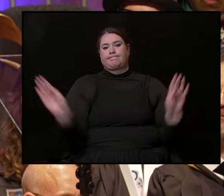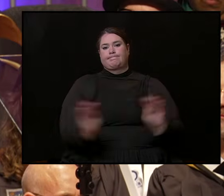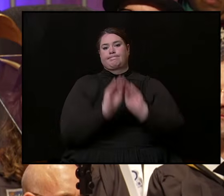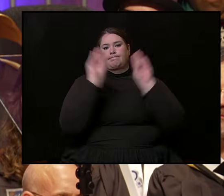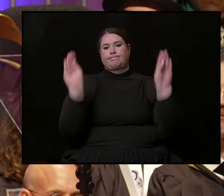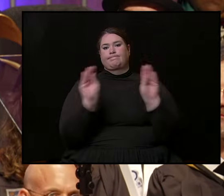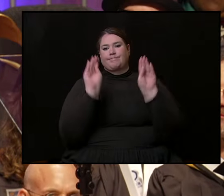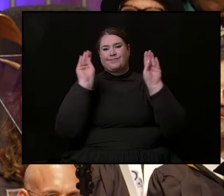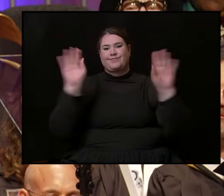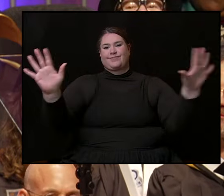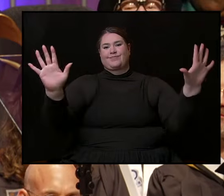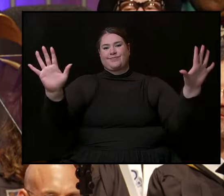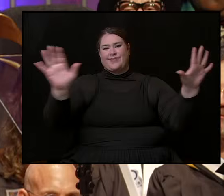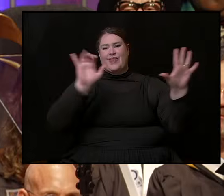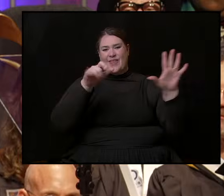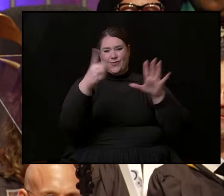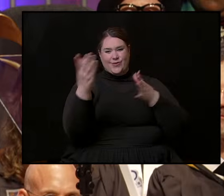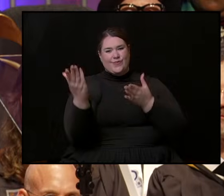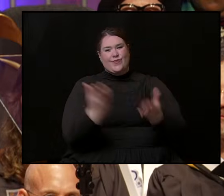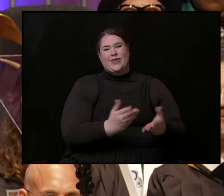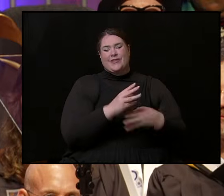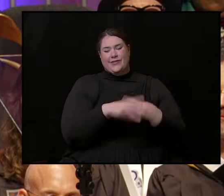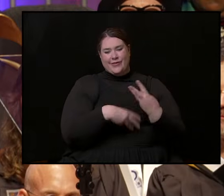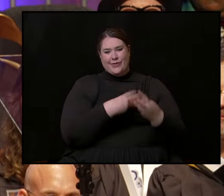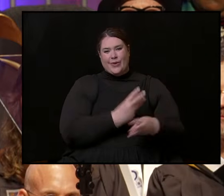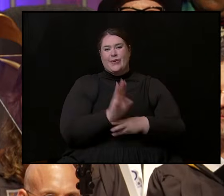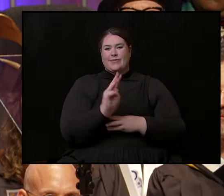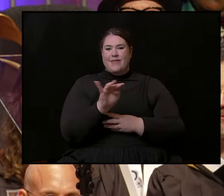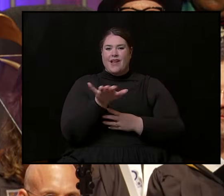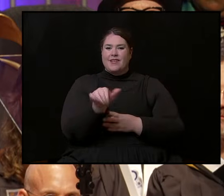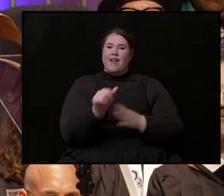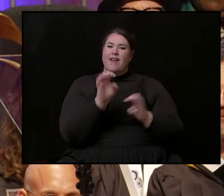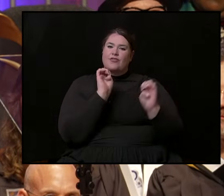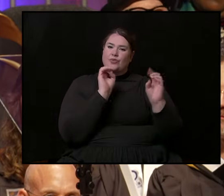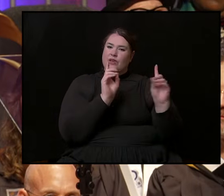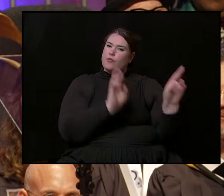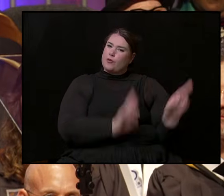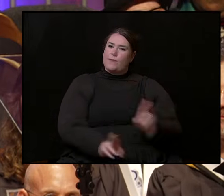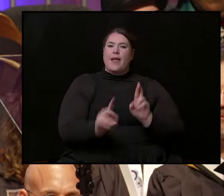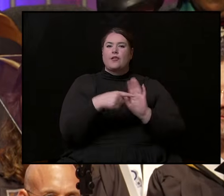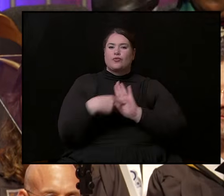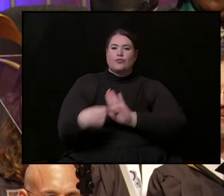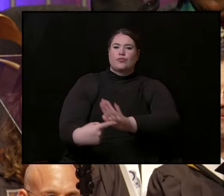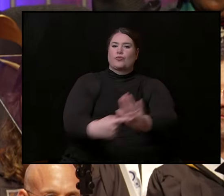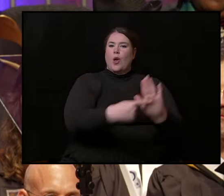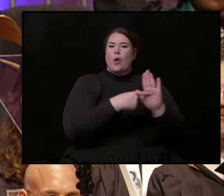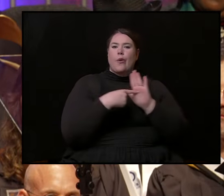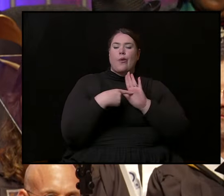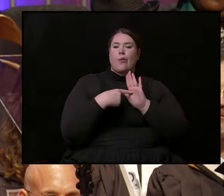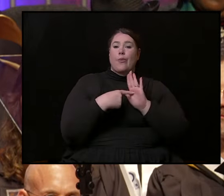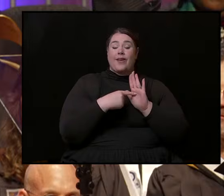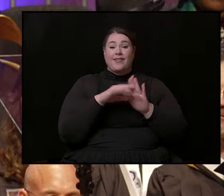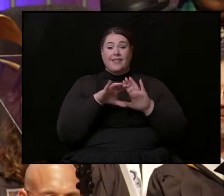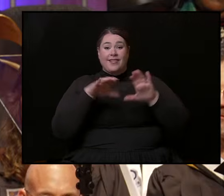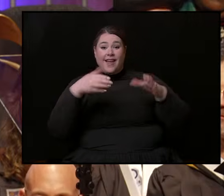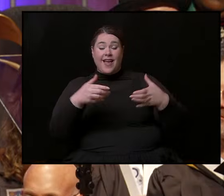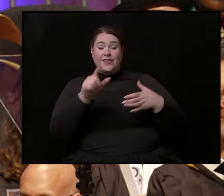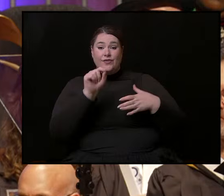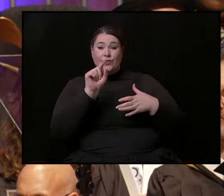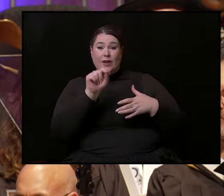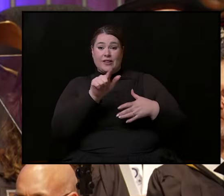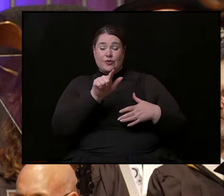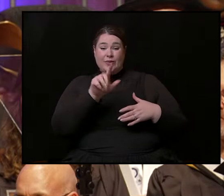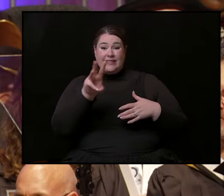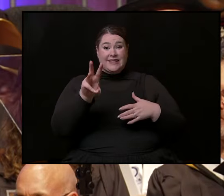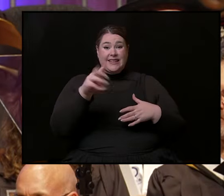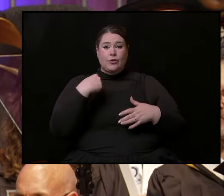you bring to the world. It is what your MICA education has prepared you to show and share. Class of 2026, we are